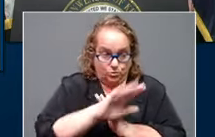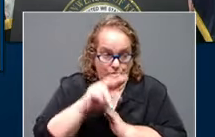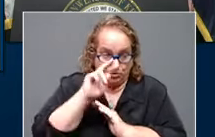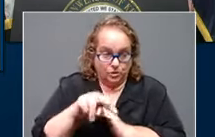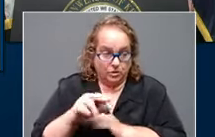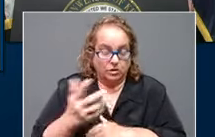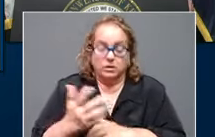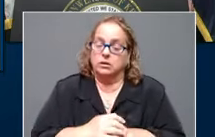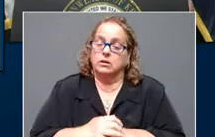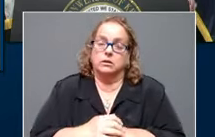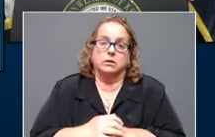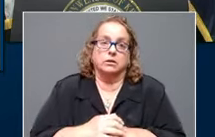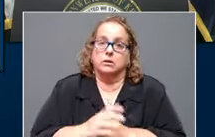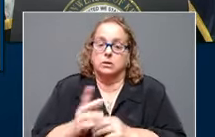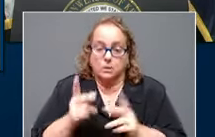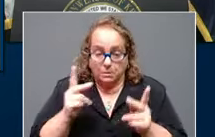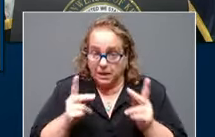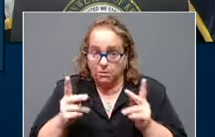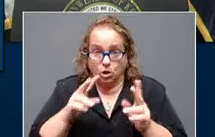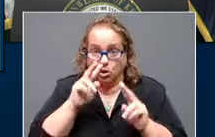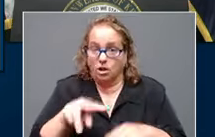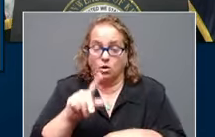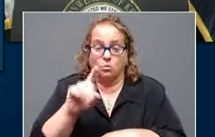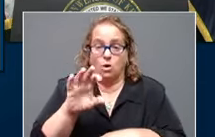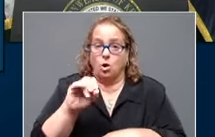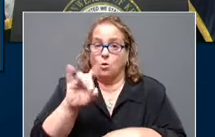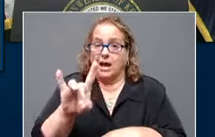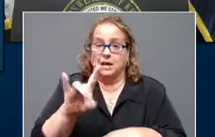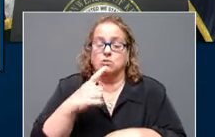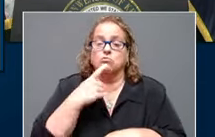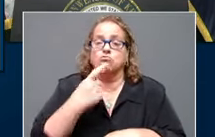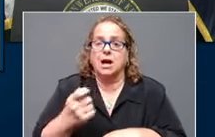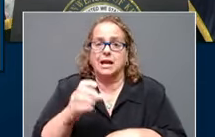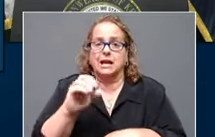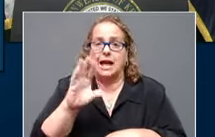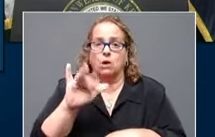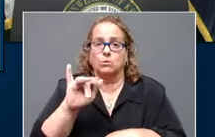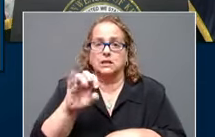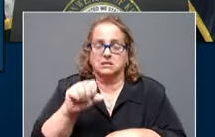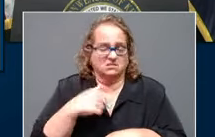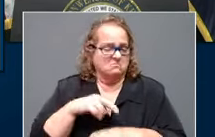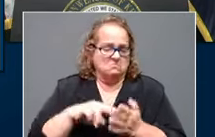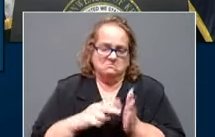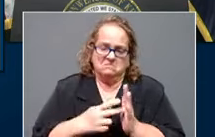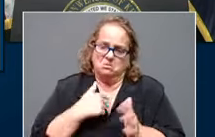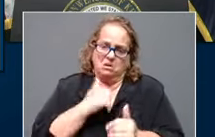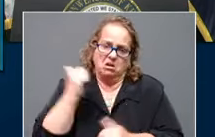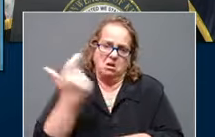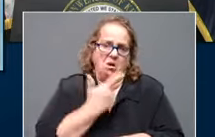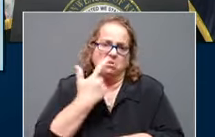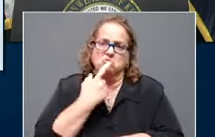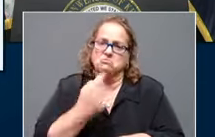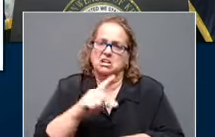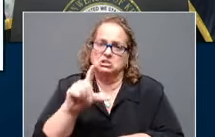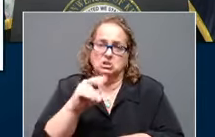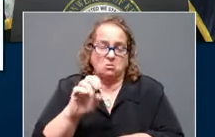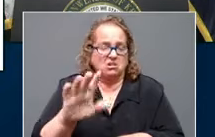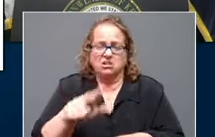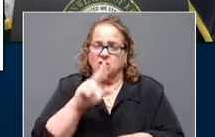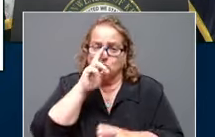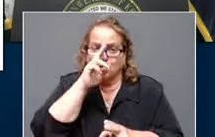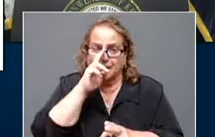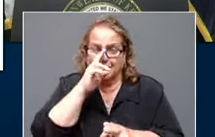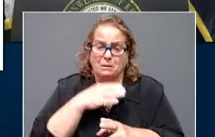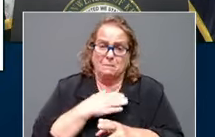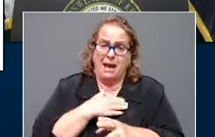in that red zone. Now, the next 3 slides are the ones that ought to concern us the